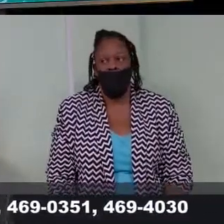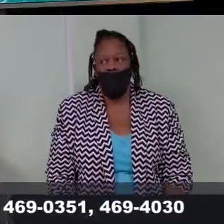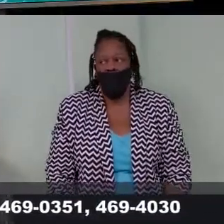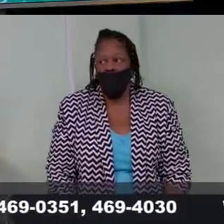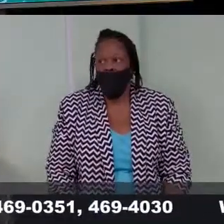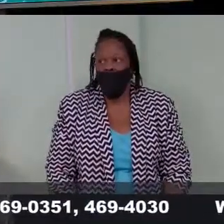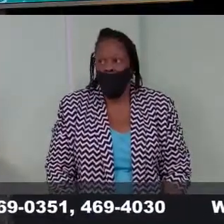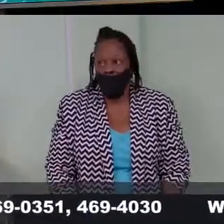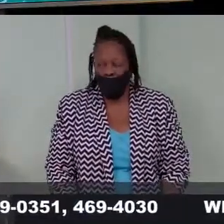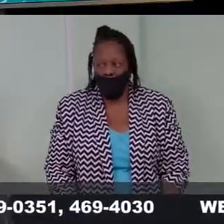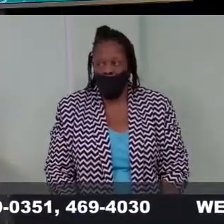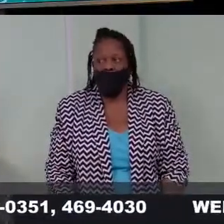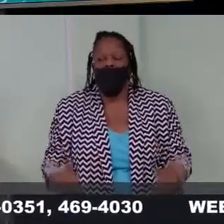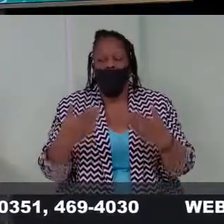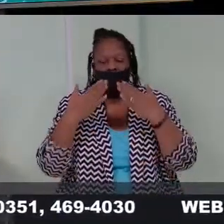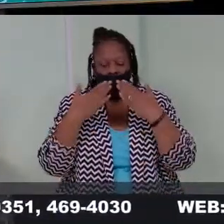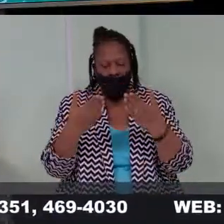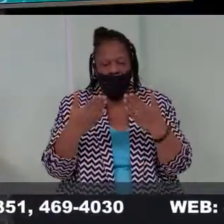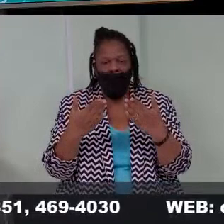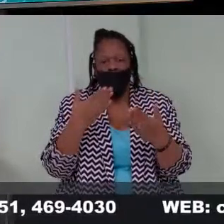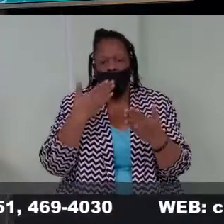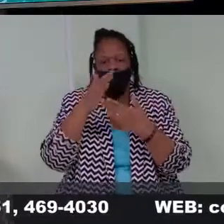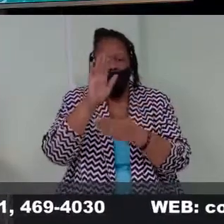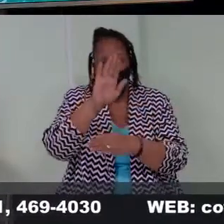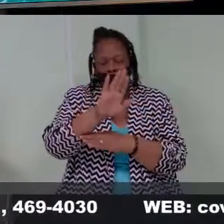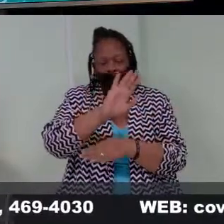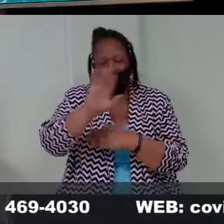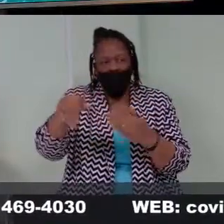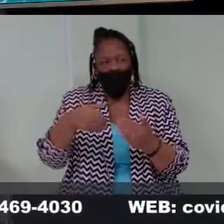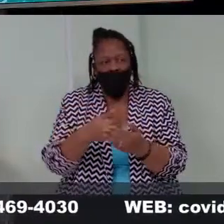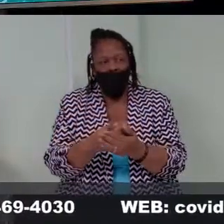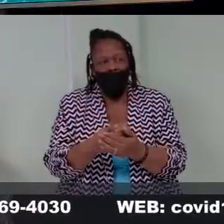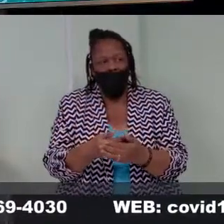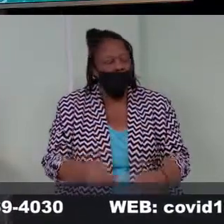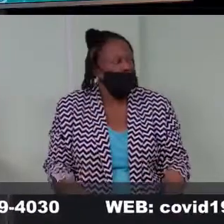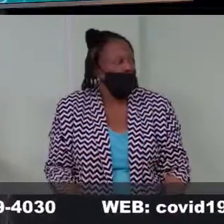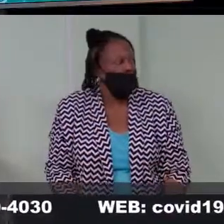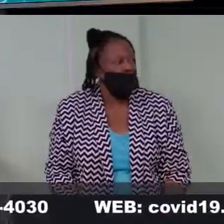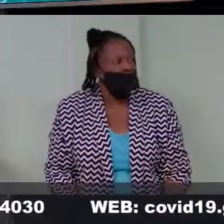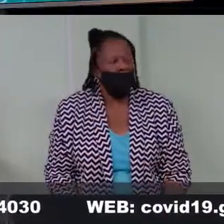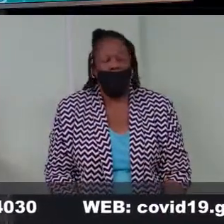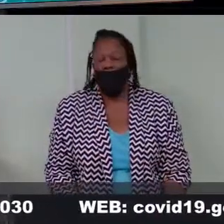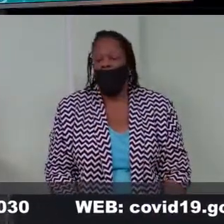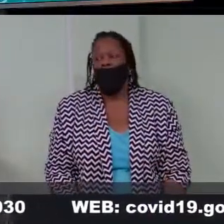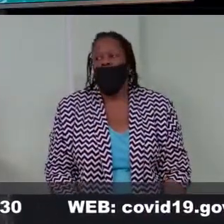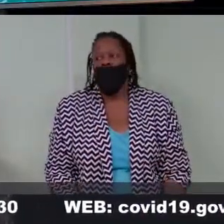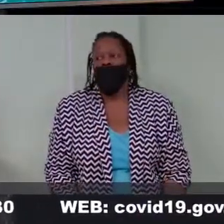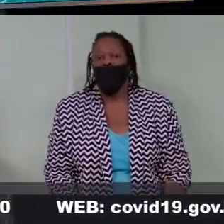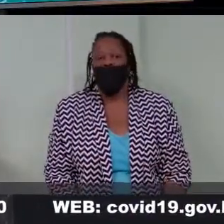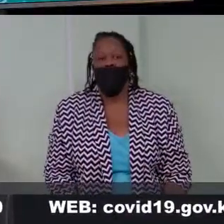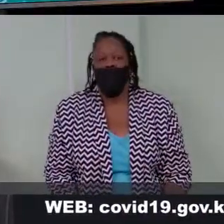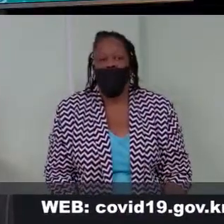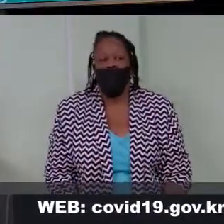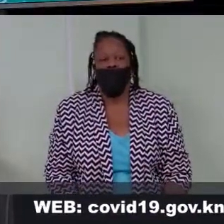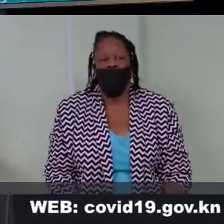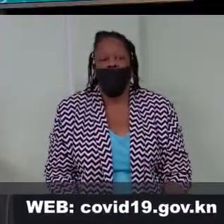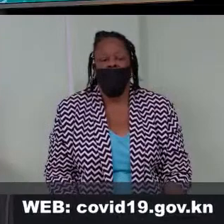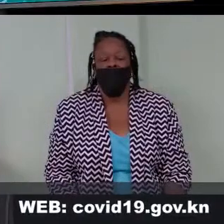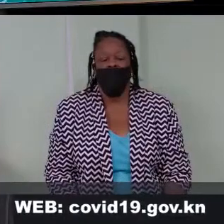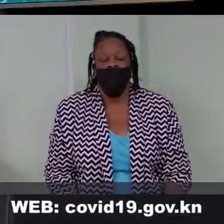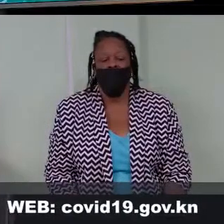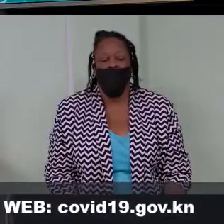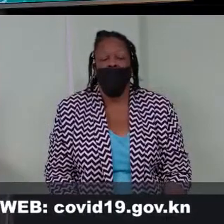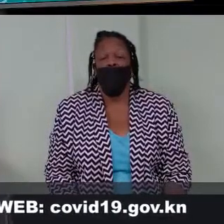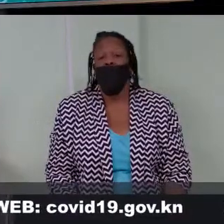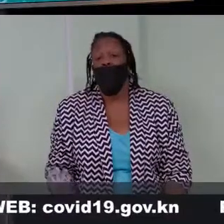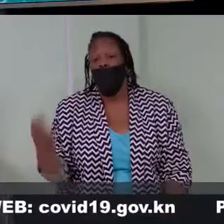Thank you very much, Mr. Williams. Pleasant good afternoon to all listening to this broadcast by whatever means. I would